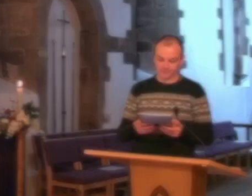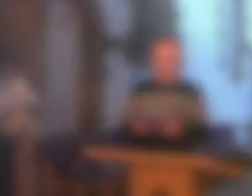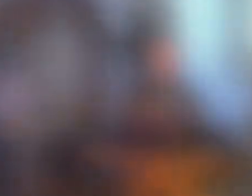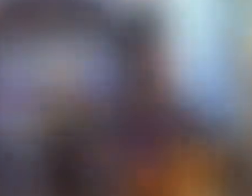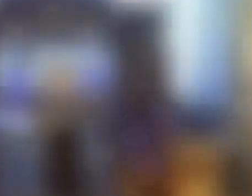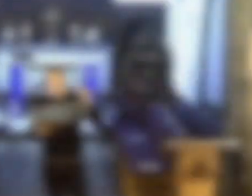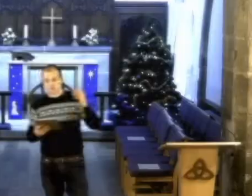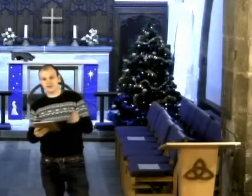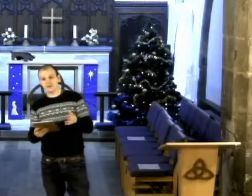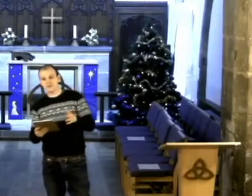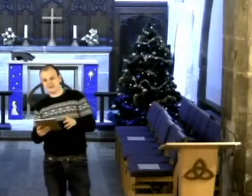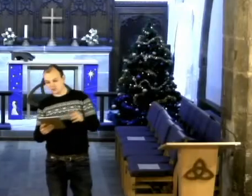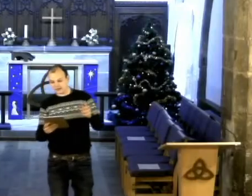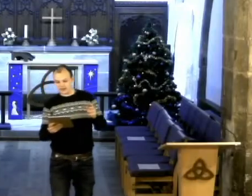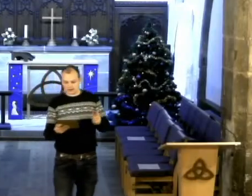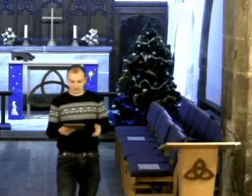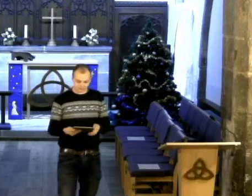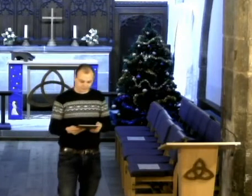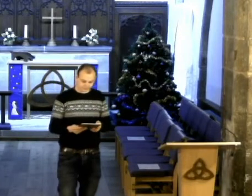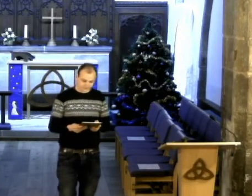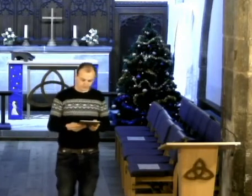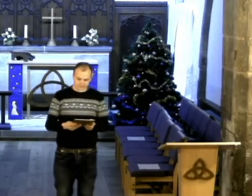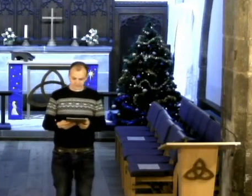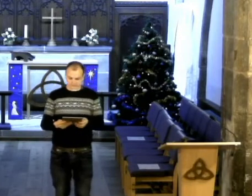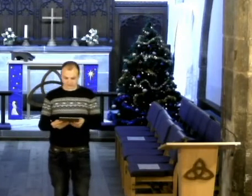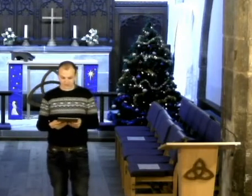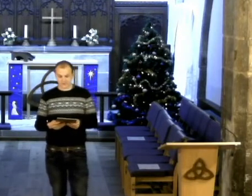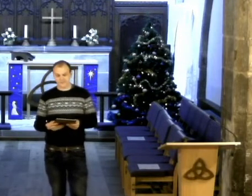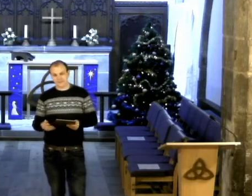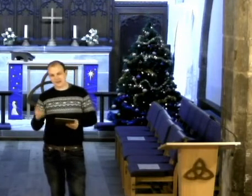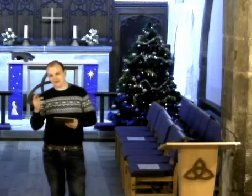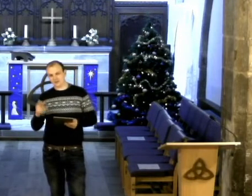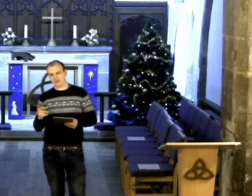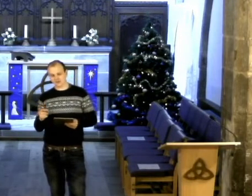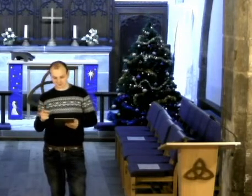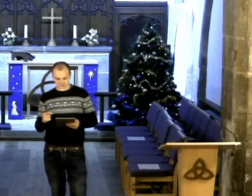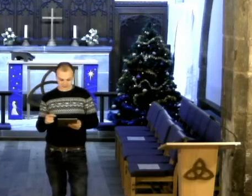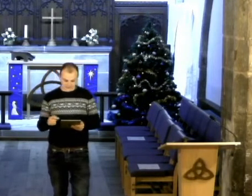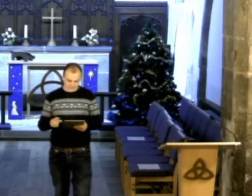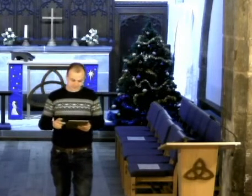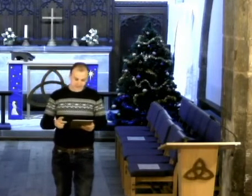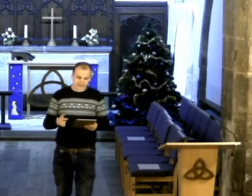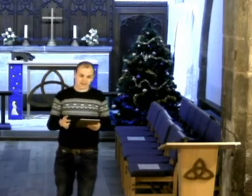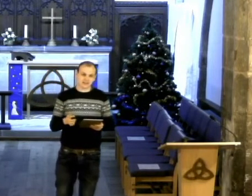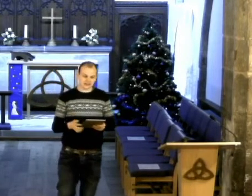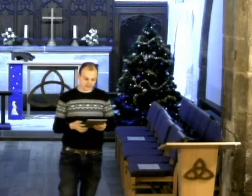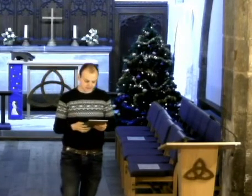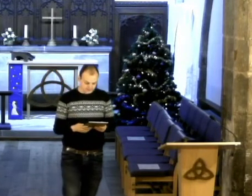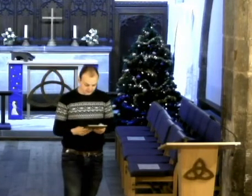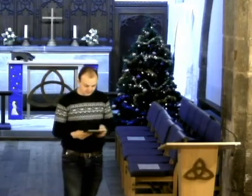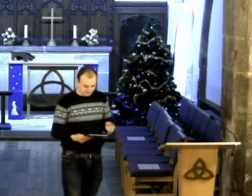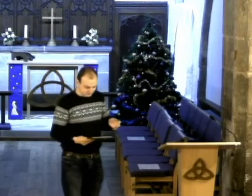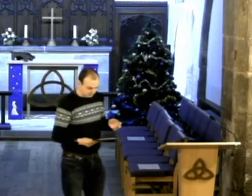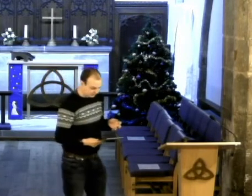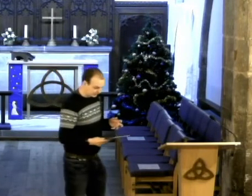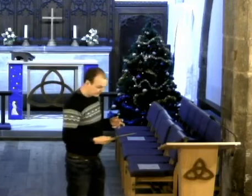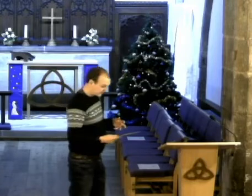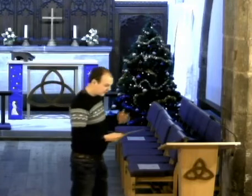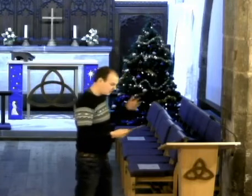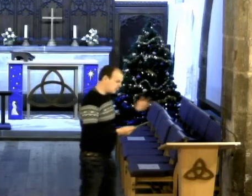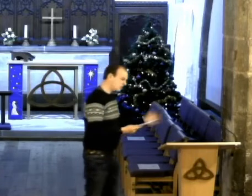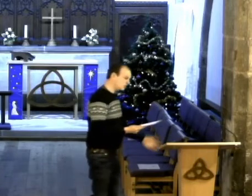go. One of the things we love to do at Christmas time is to hear the nativity